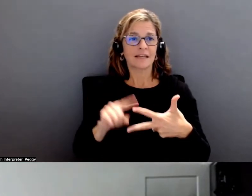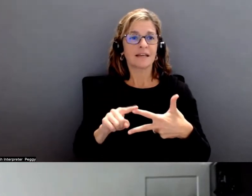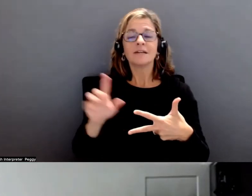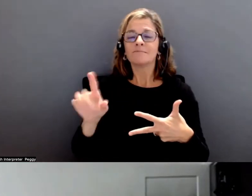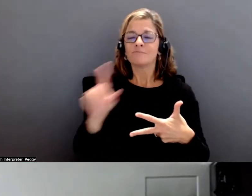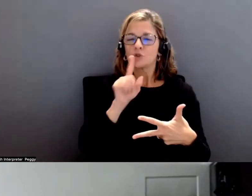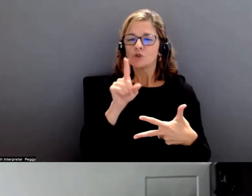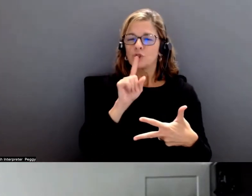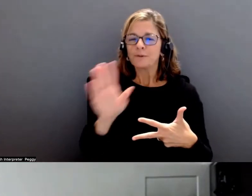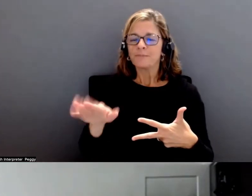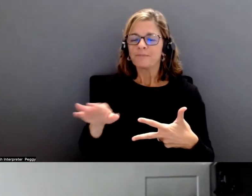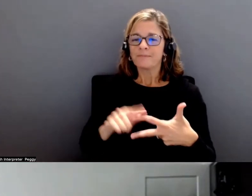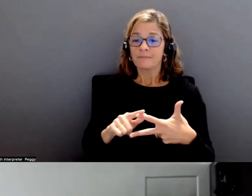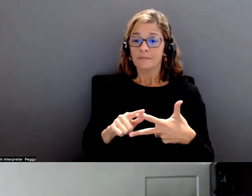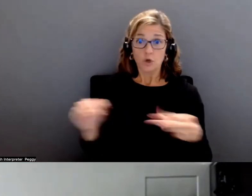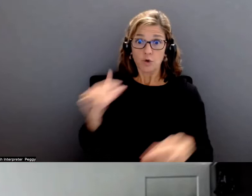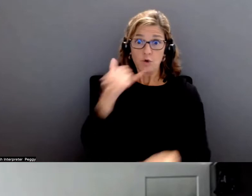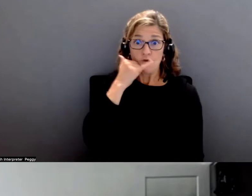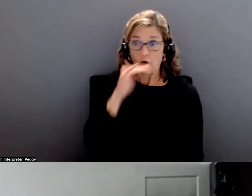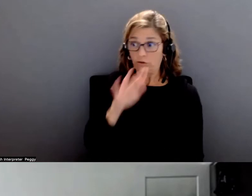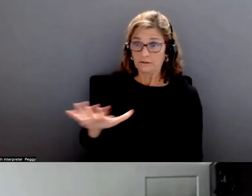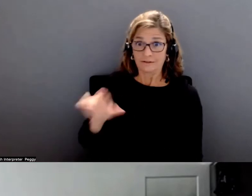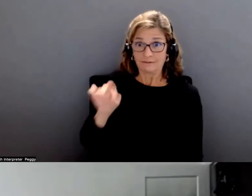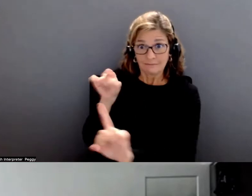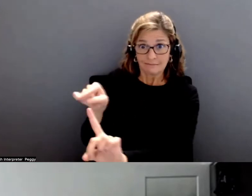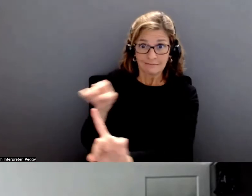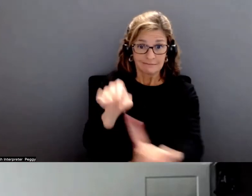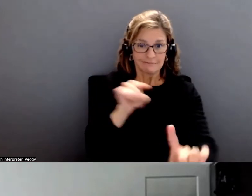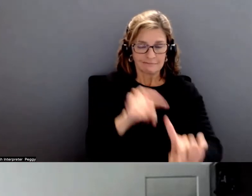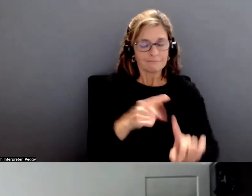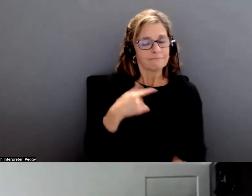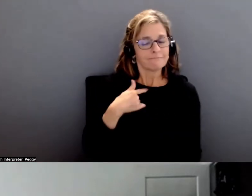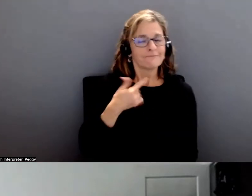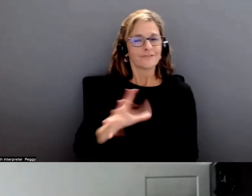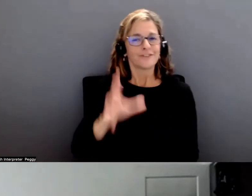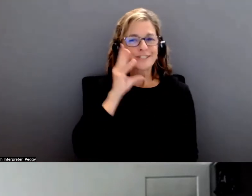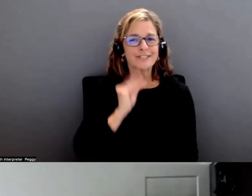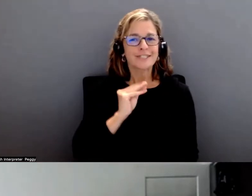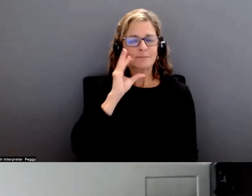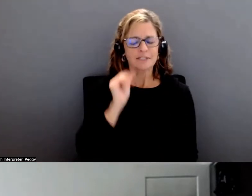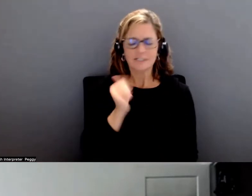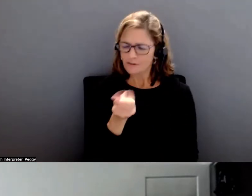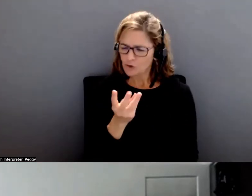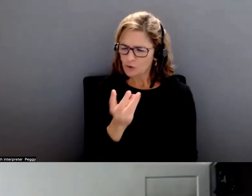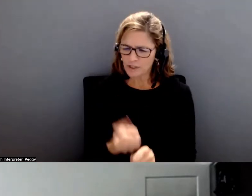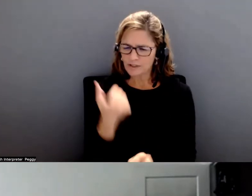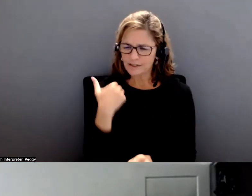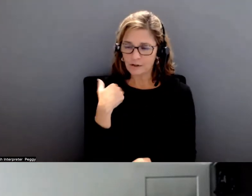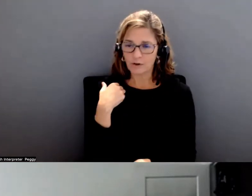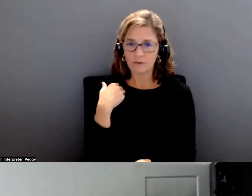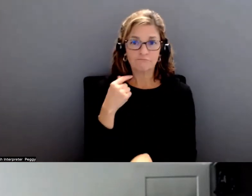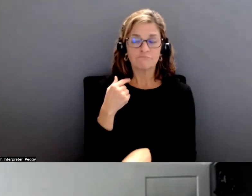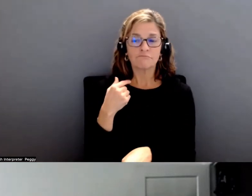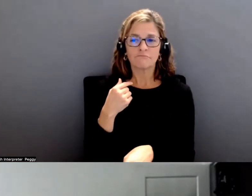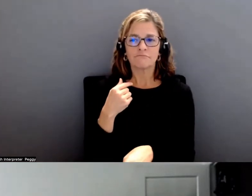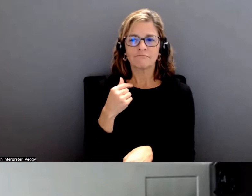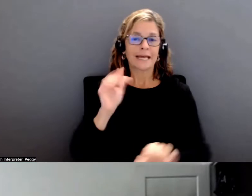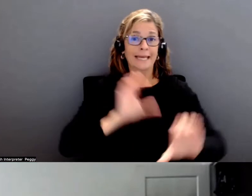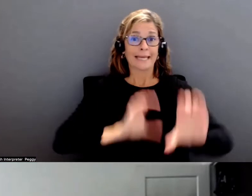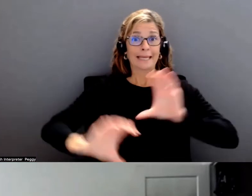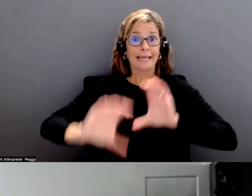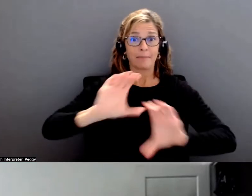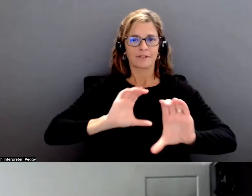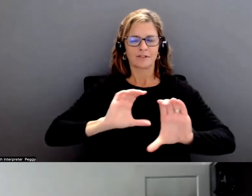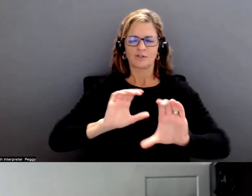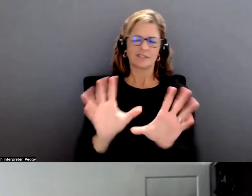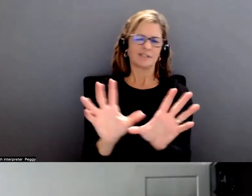Yeah, sure. I ran into this situation a few years ago in a chemistry